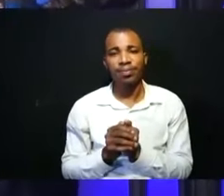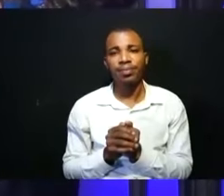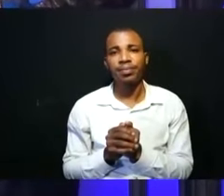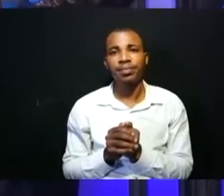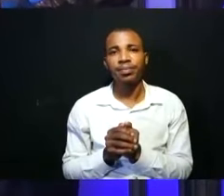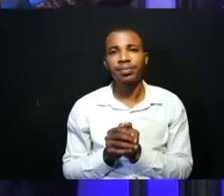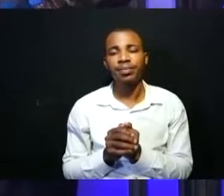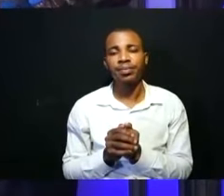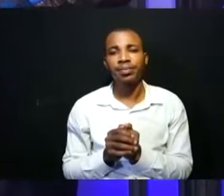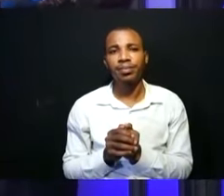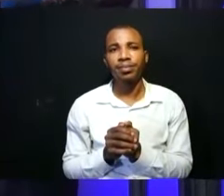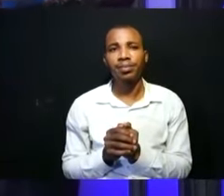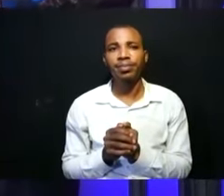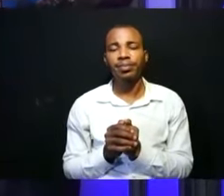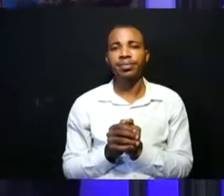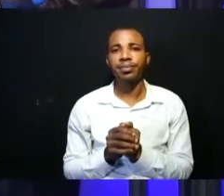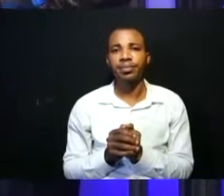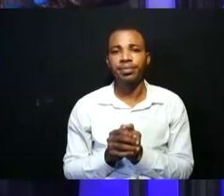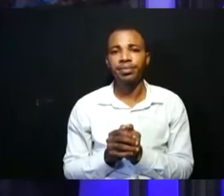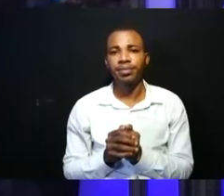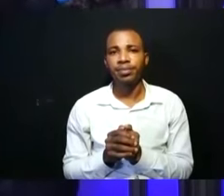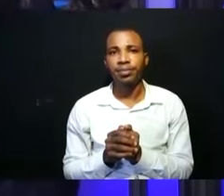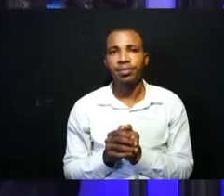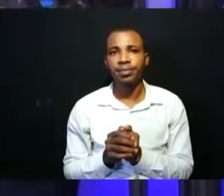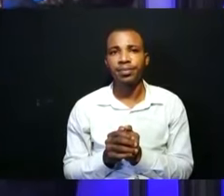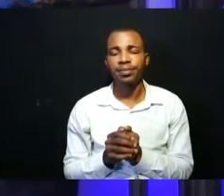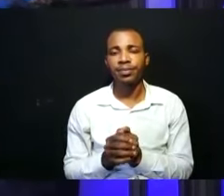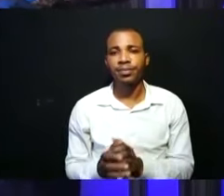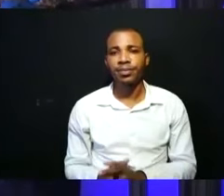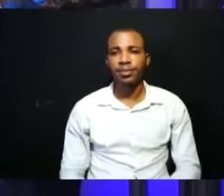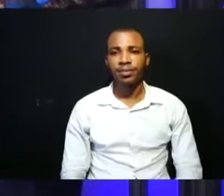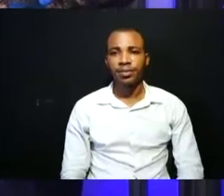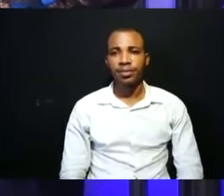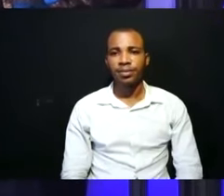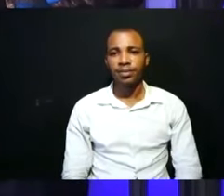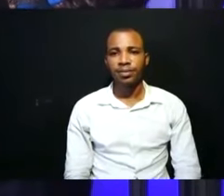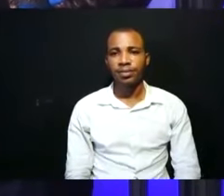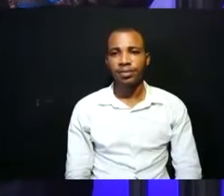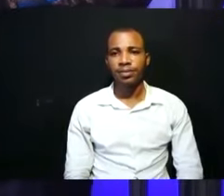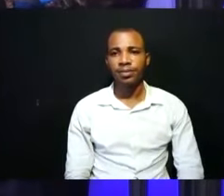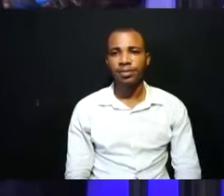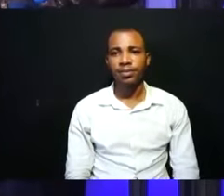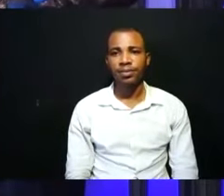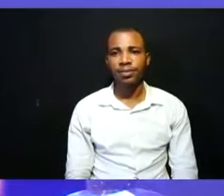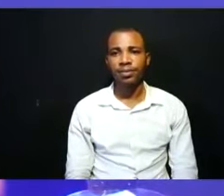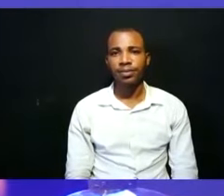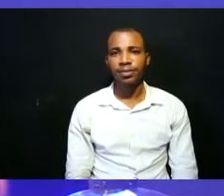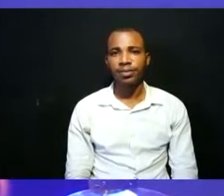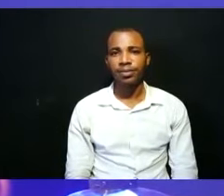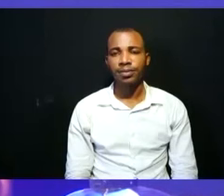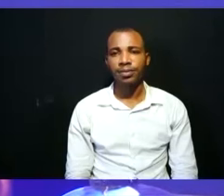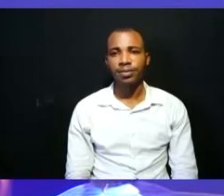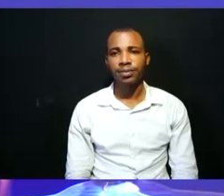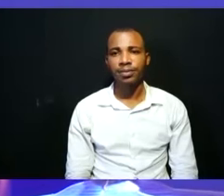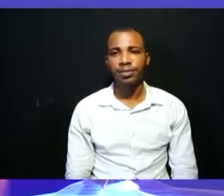Now one day, we free ho ekwa kan and sem emiai nina na ewurade aka won ho na ewurade adi